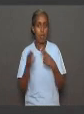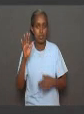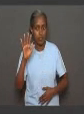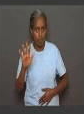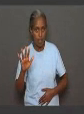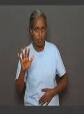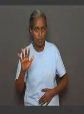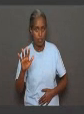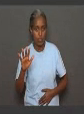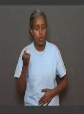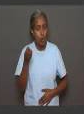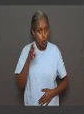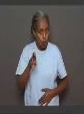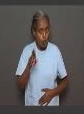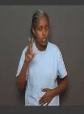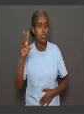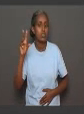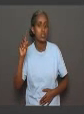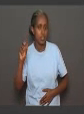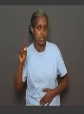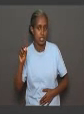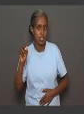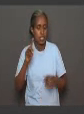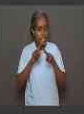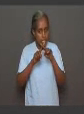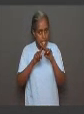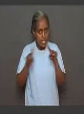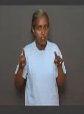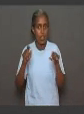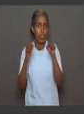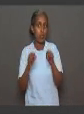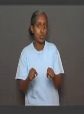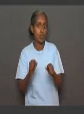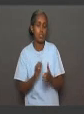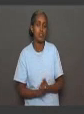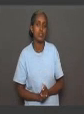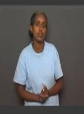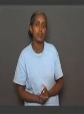5, or 30 different possibilities.